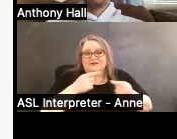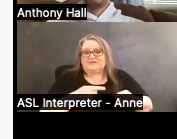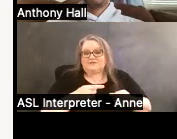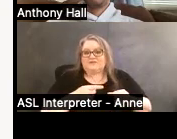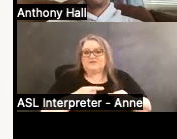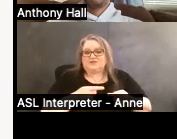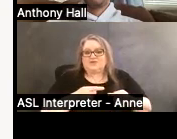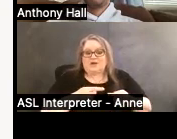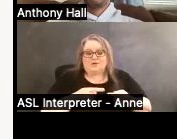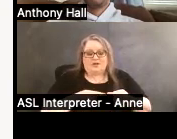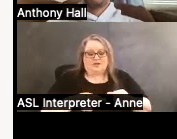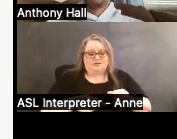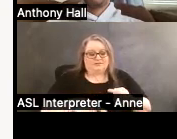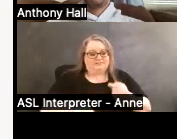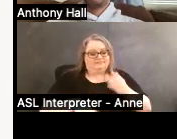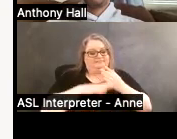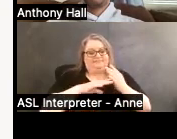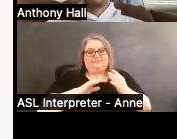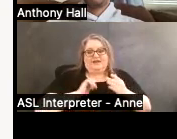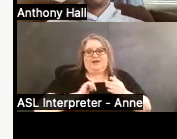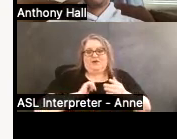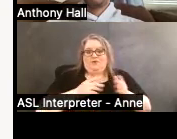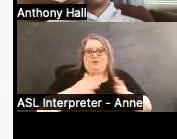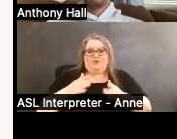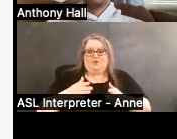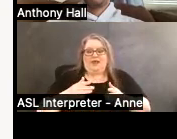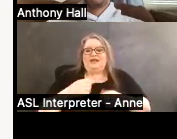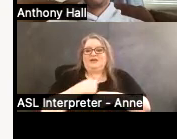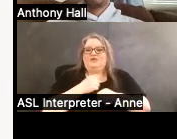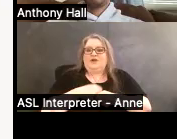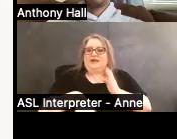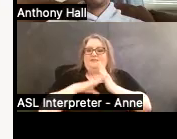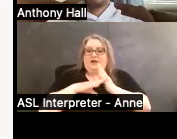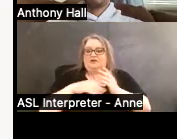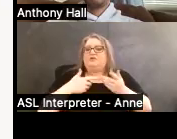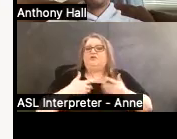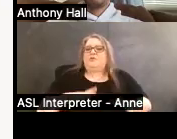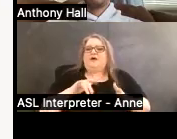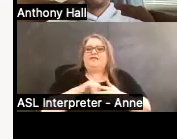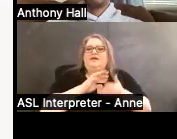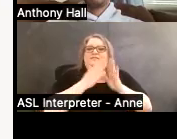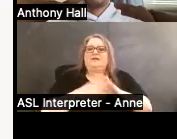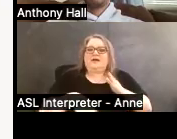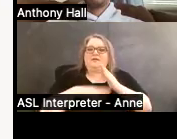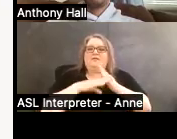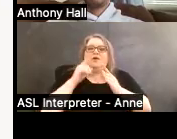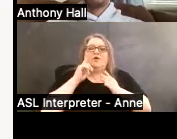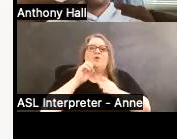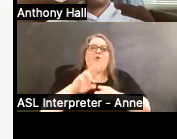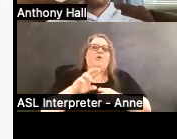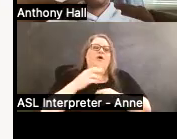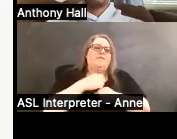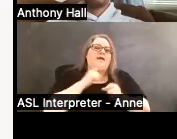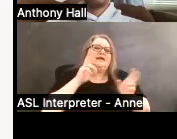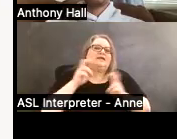own way and not create barriers to wanting that to be a barrier or making that an issue for survivors. So I just